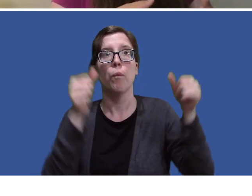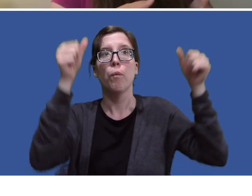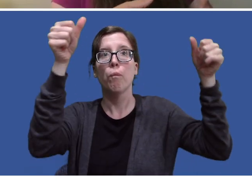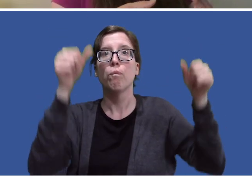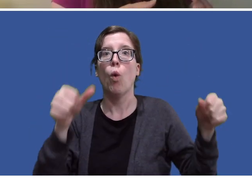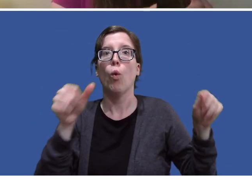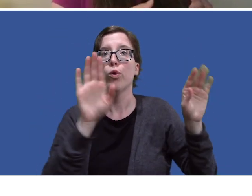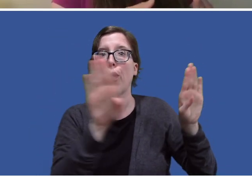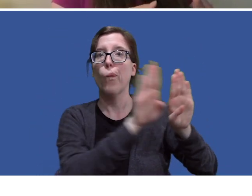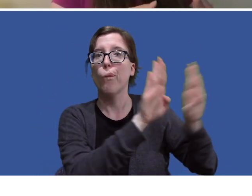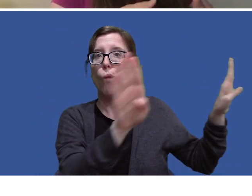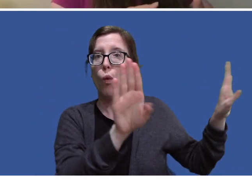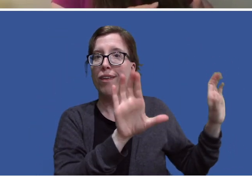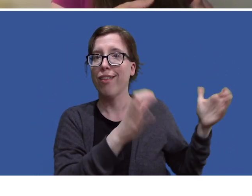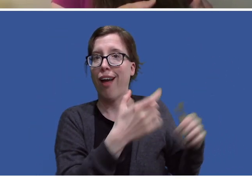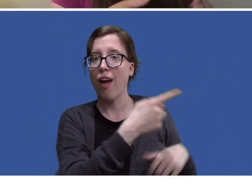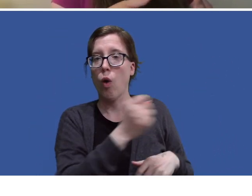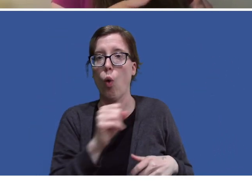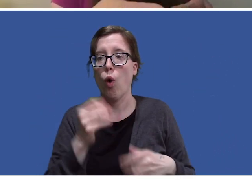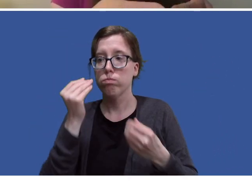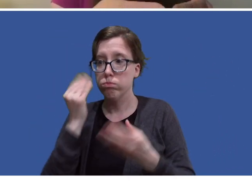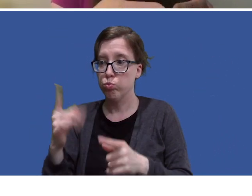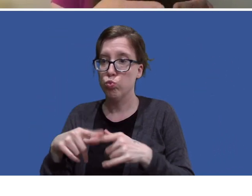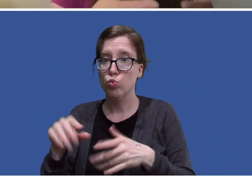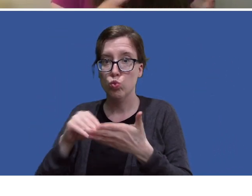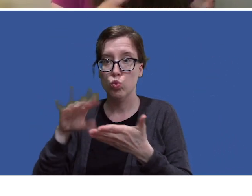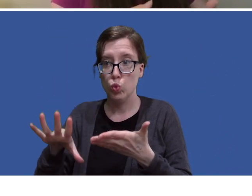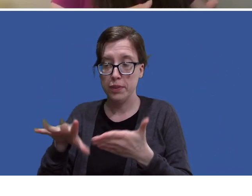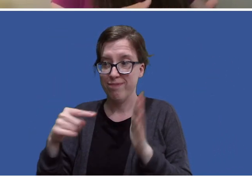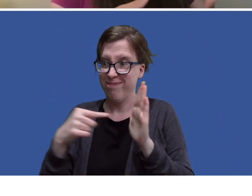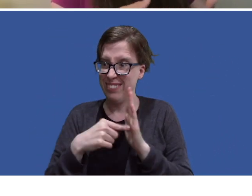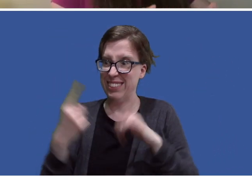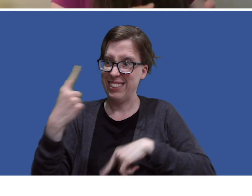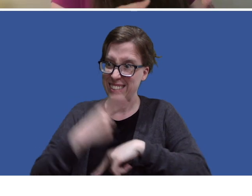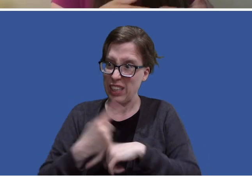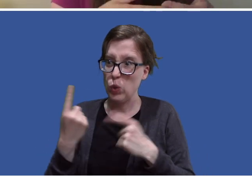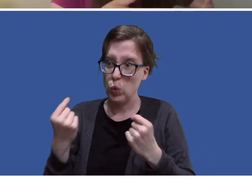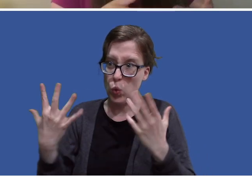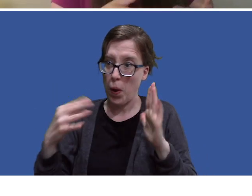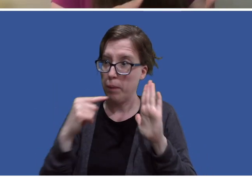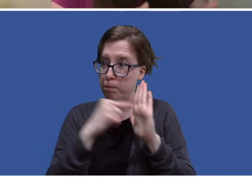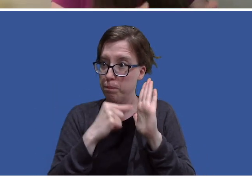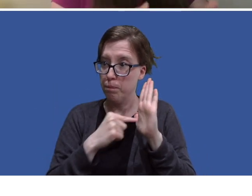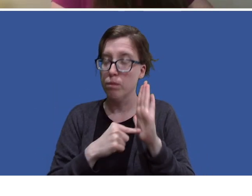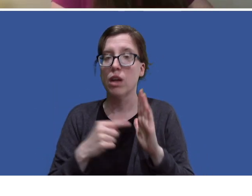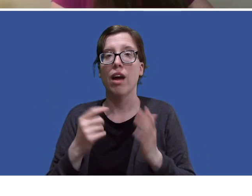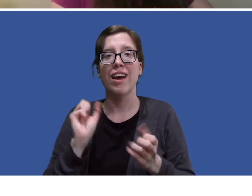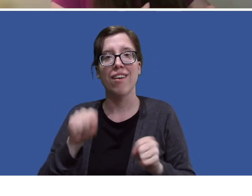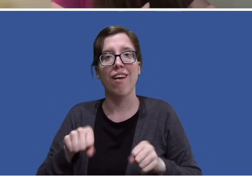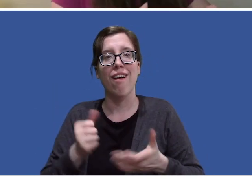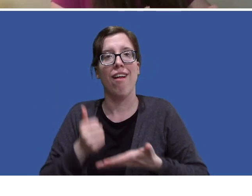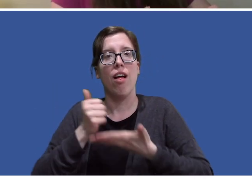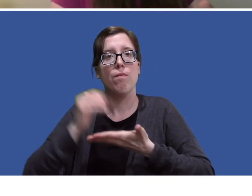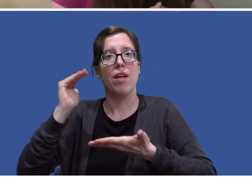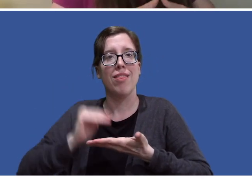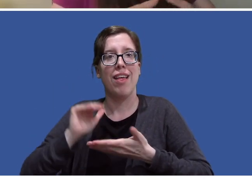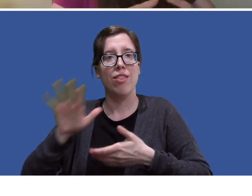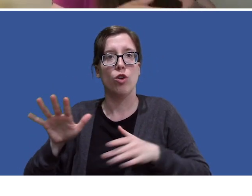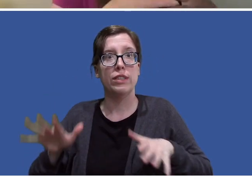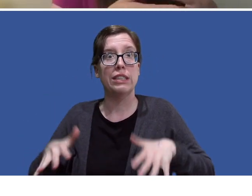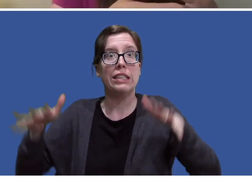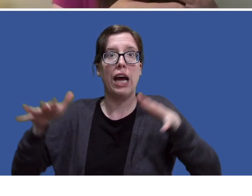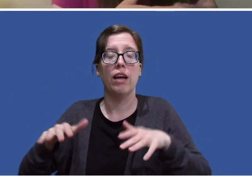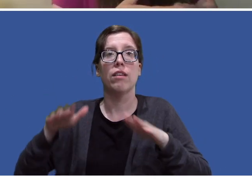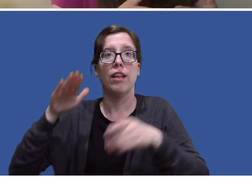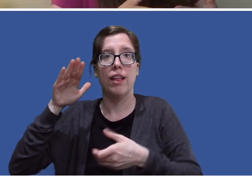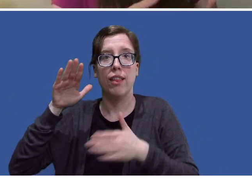reduce some of that anxiety or stress for the student. It makes that activity or the day more predictable.